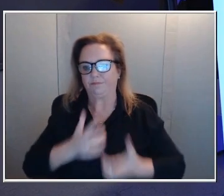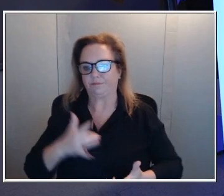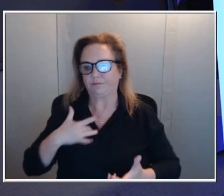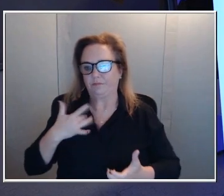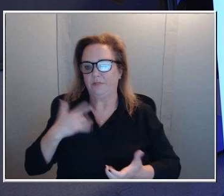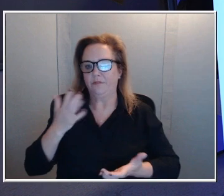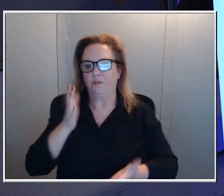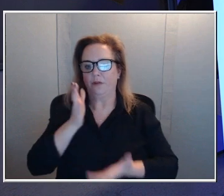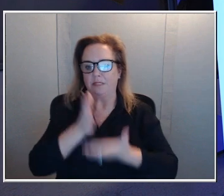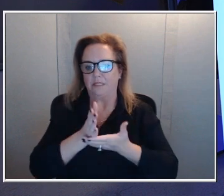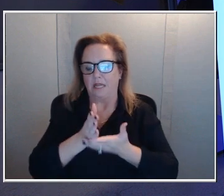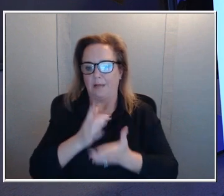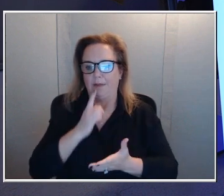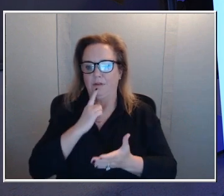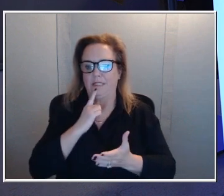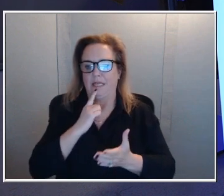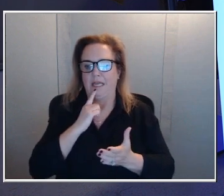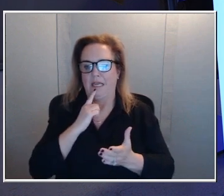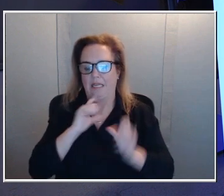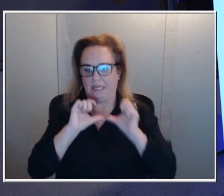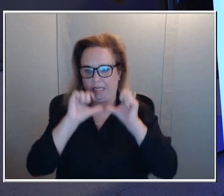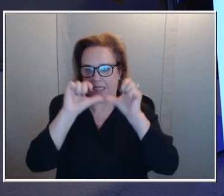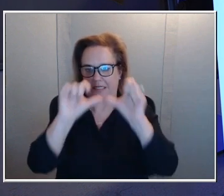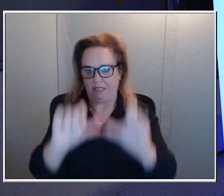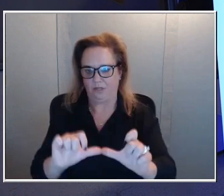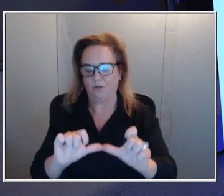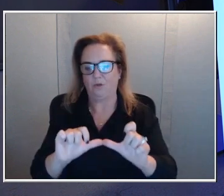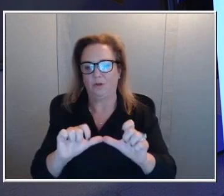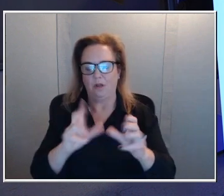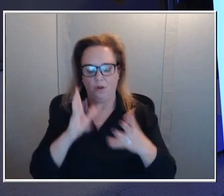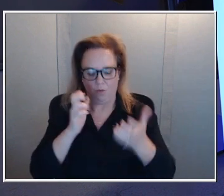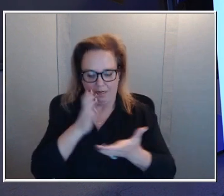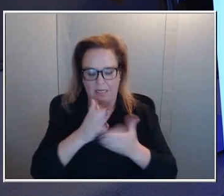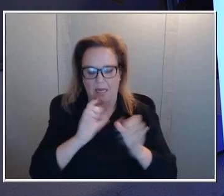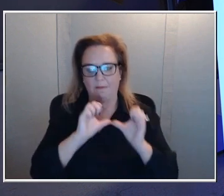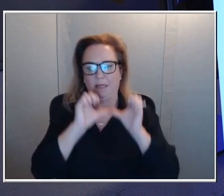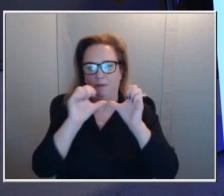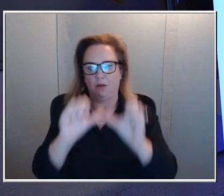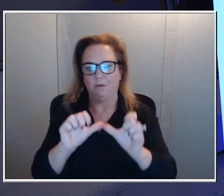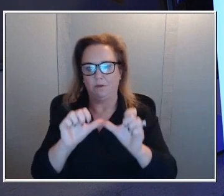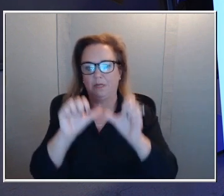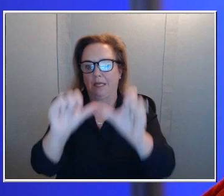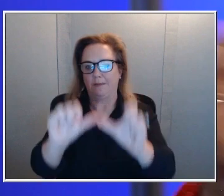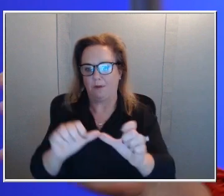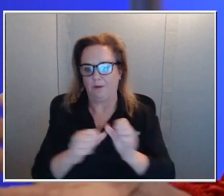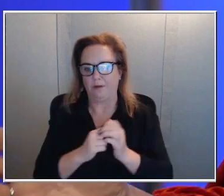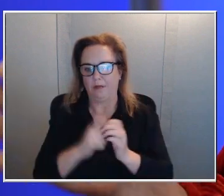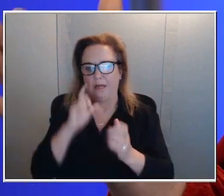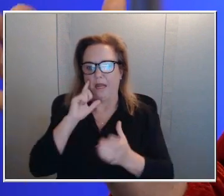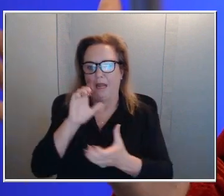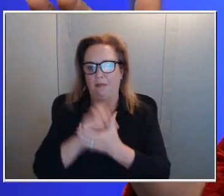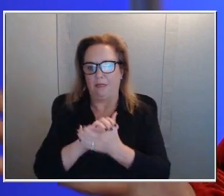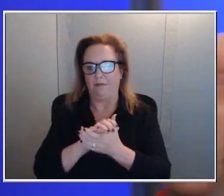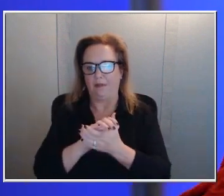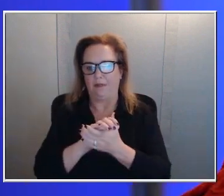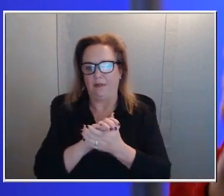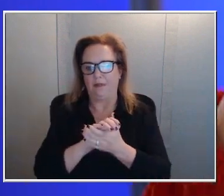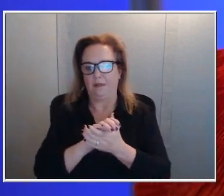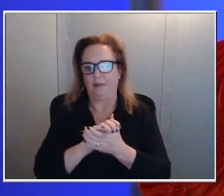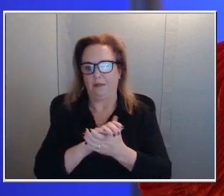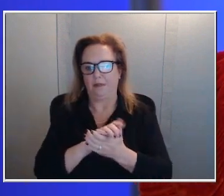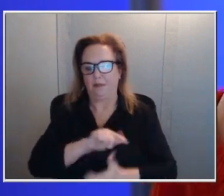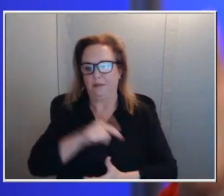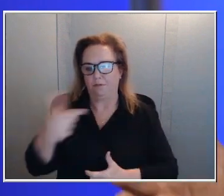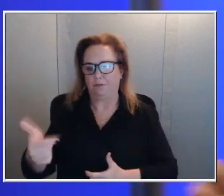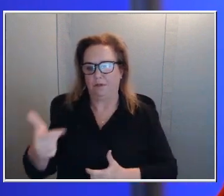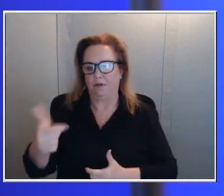and you're saying, continue. Even when you want to stop, keep going. Yes. And I believe as I was handed off from responder